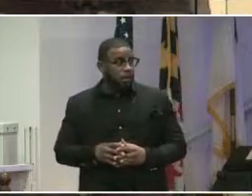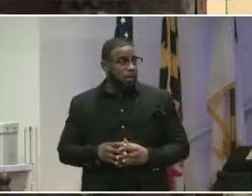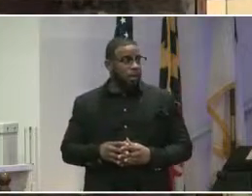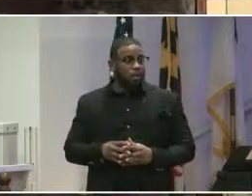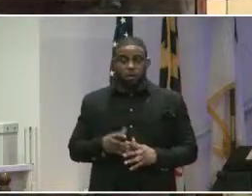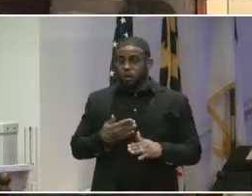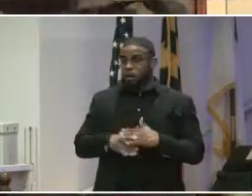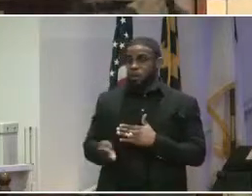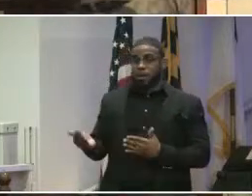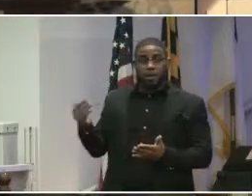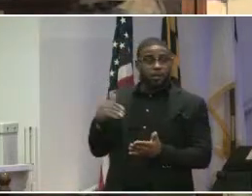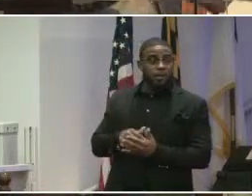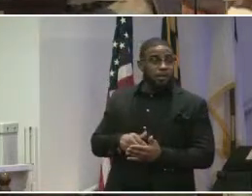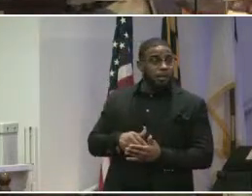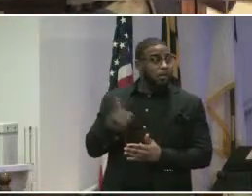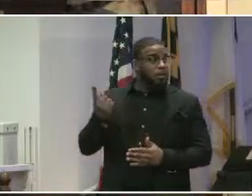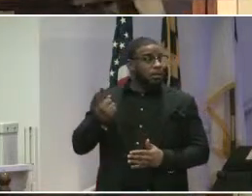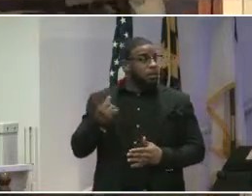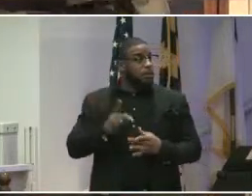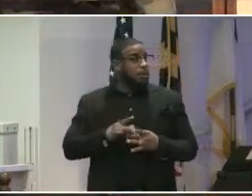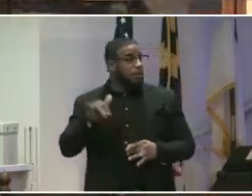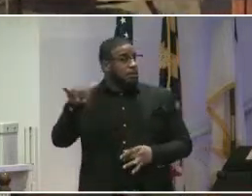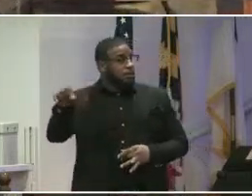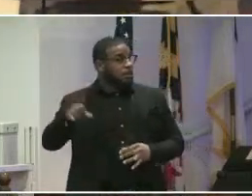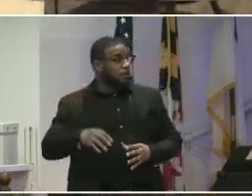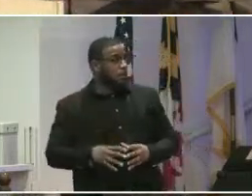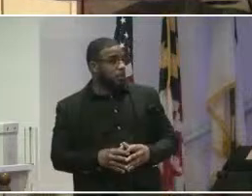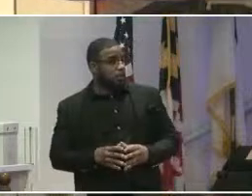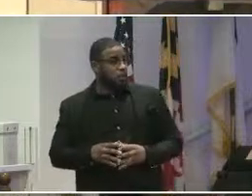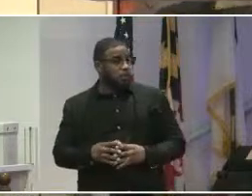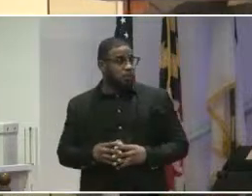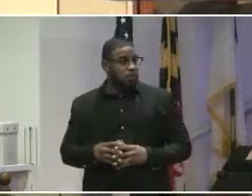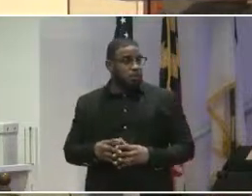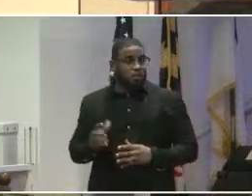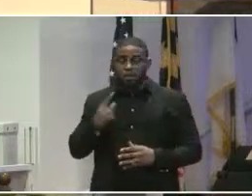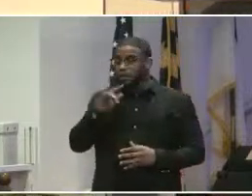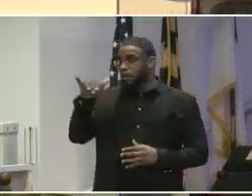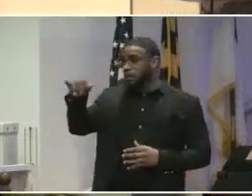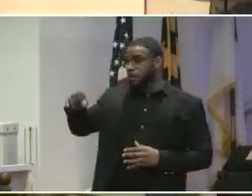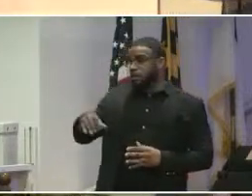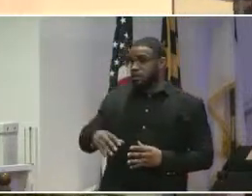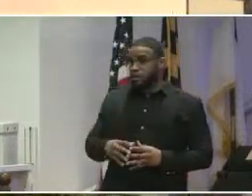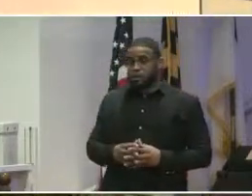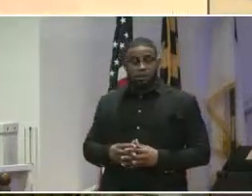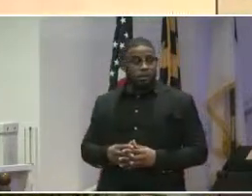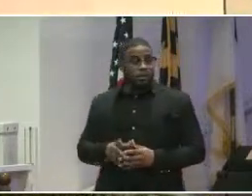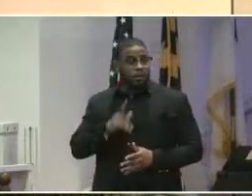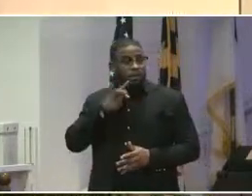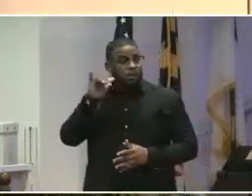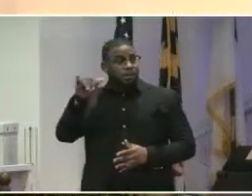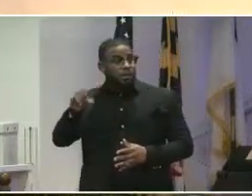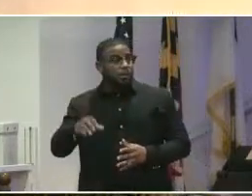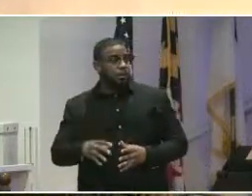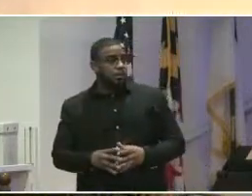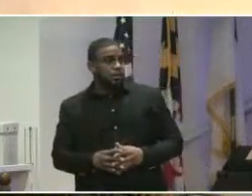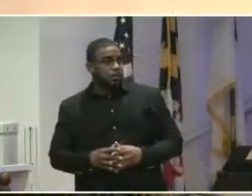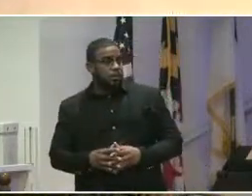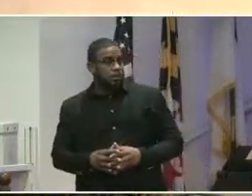born again. Somebody say yeah. Say yes. Say